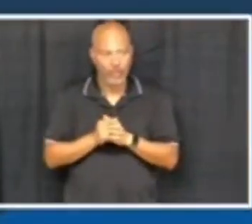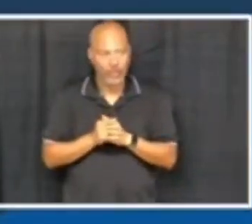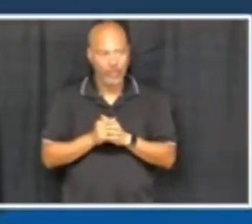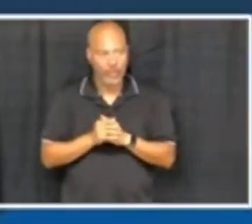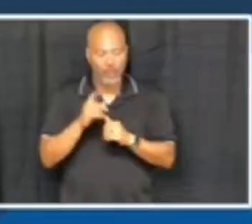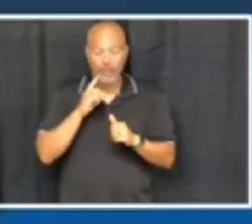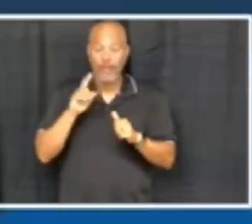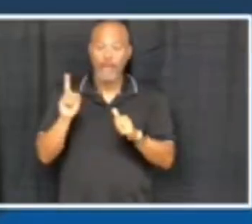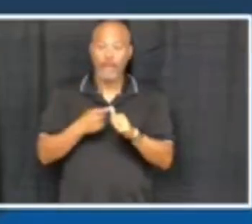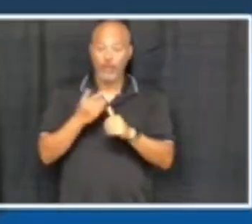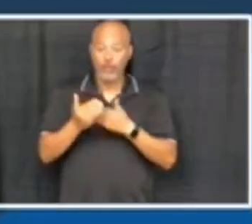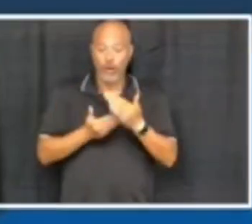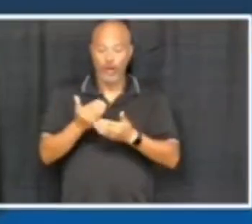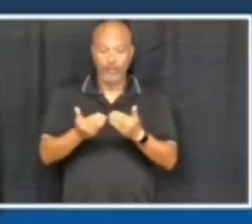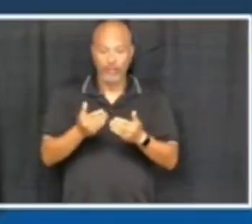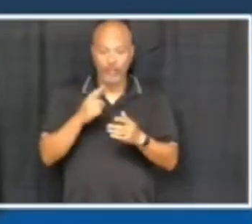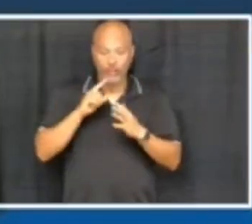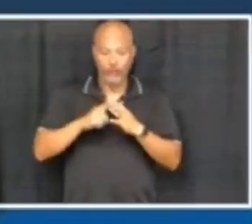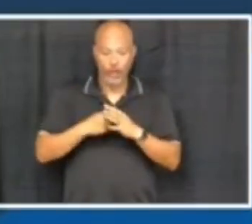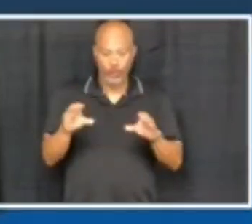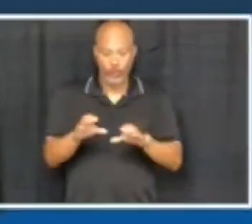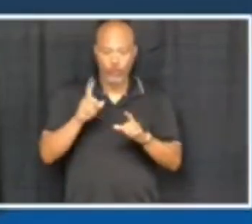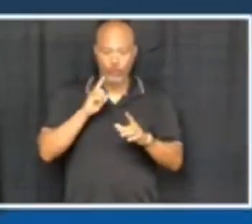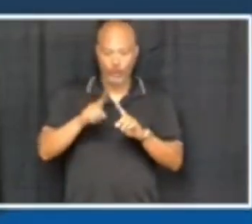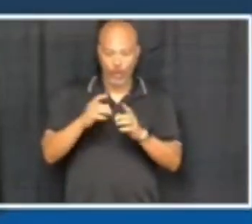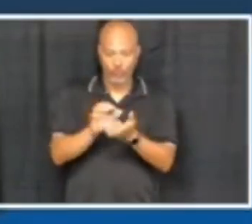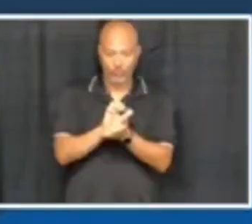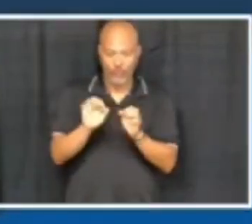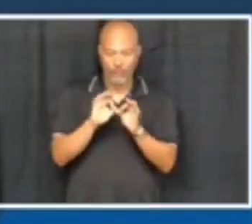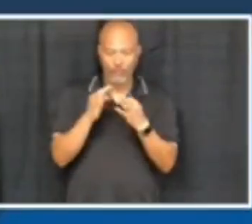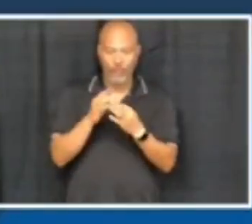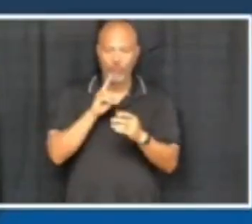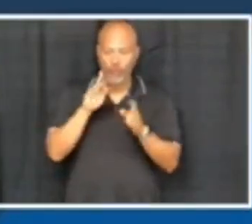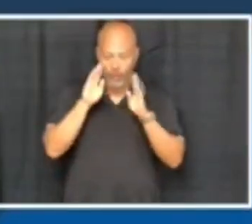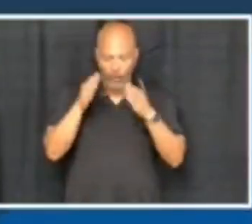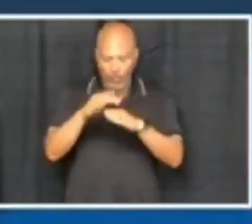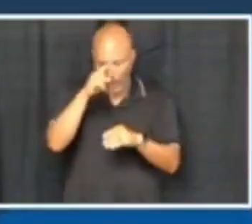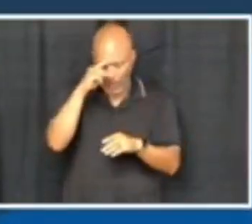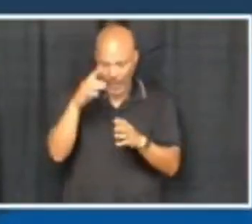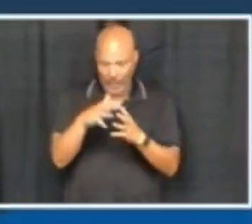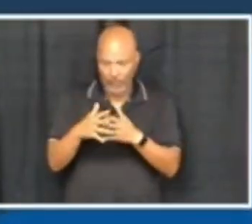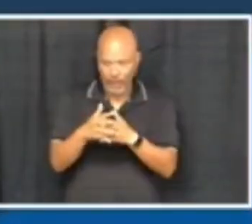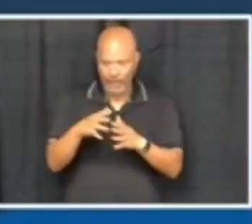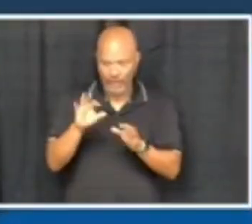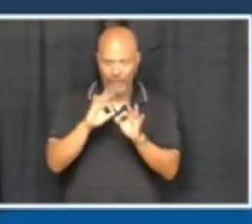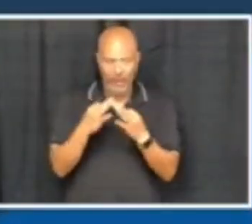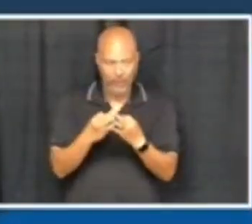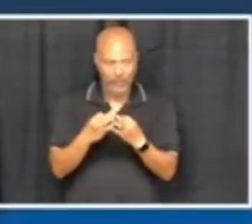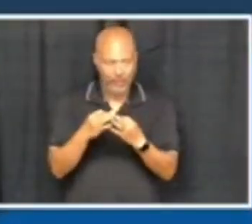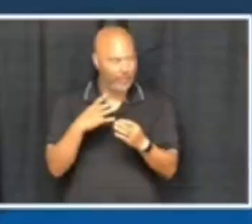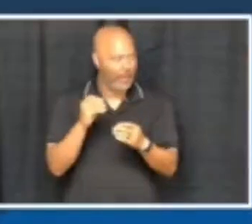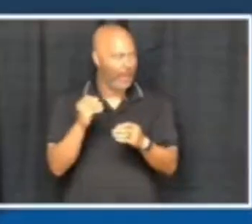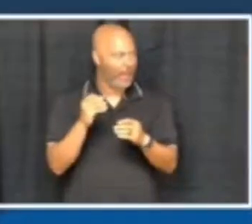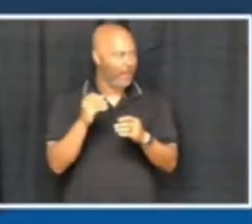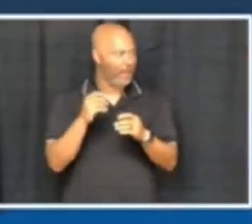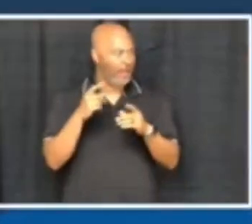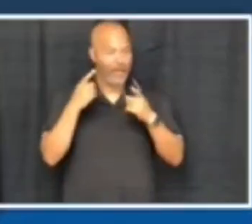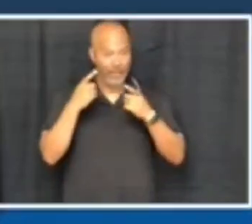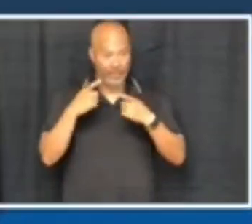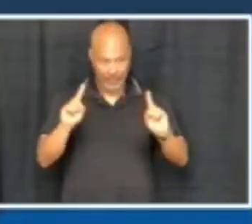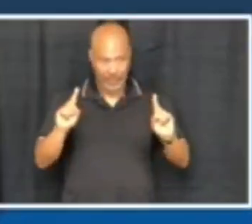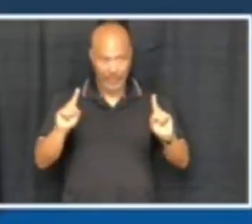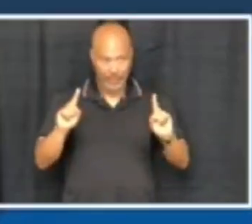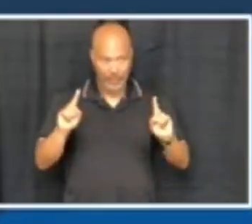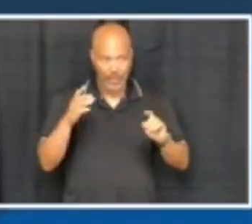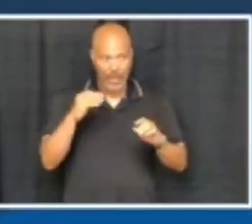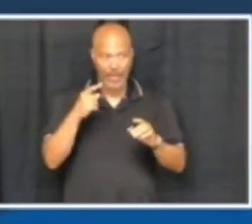The first process they started doing when they're breaking up the families, they really focused on the Black American families, and they succeeded,